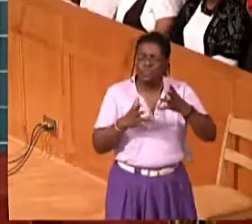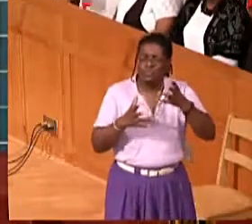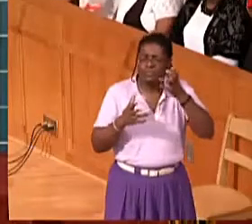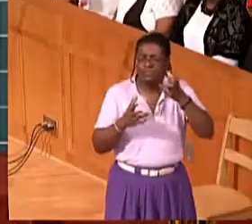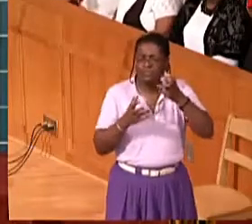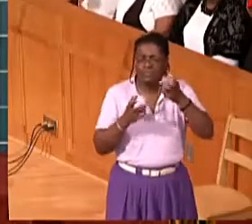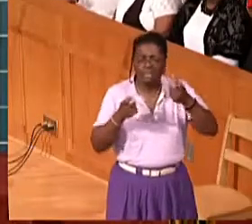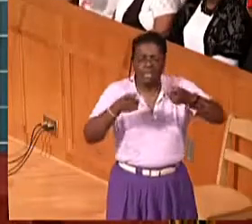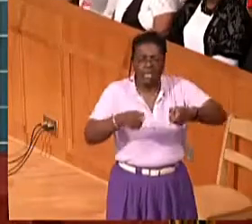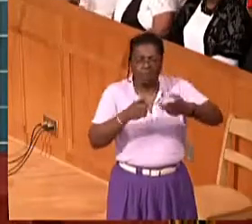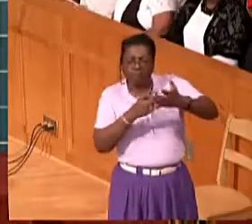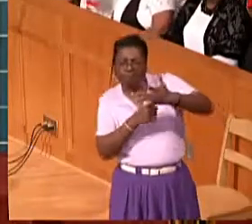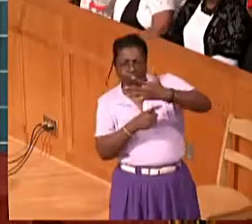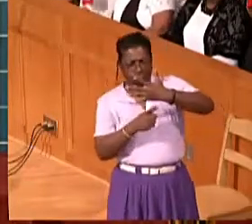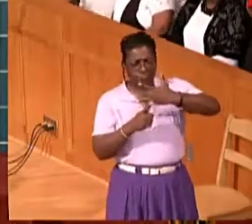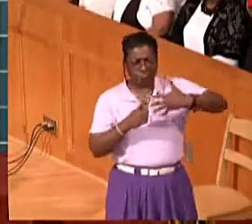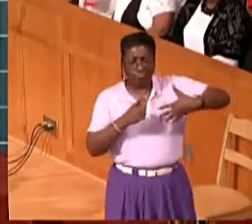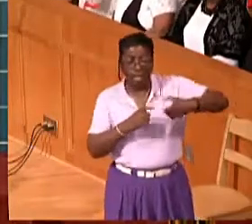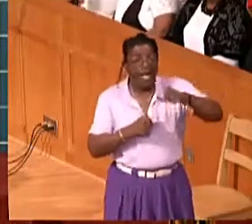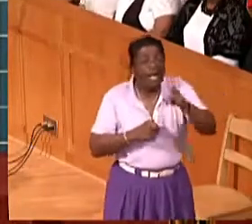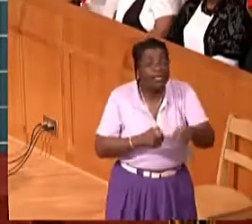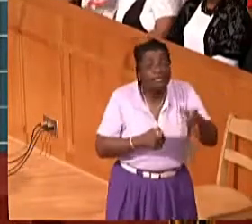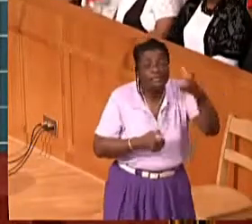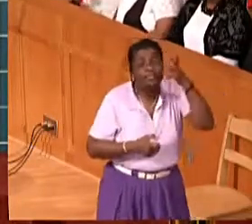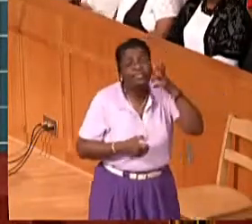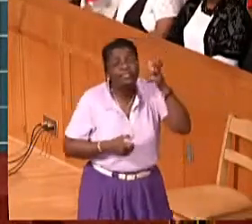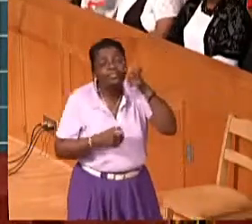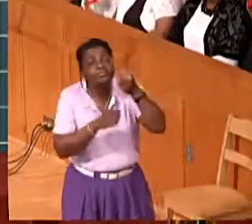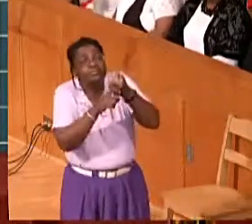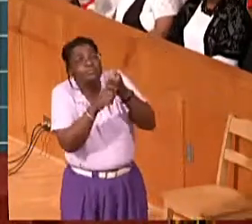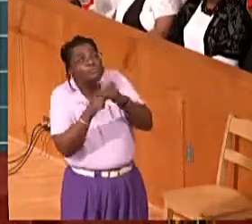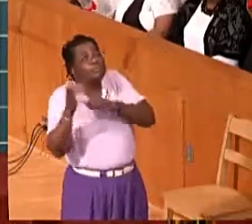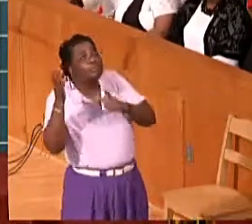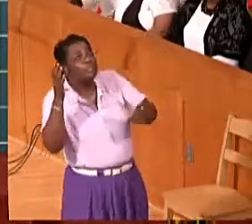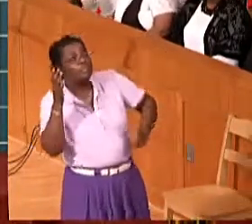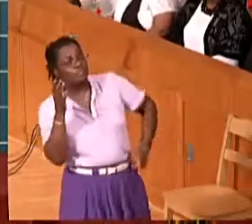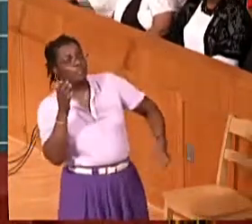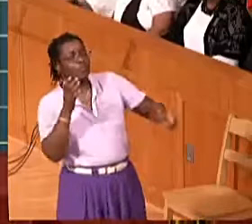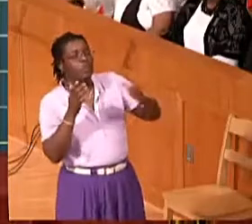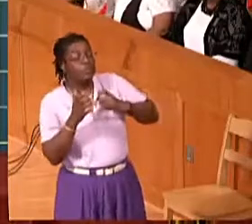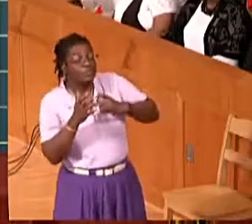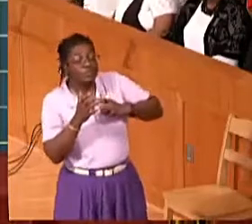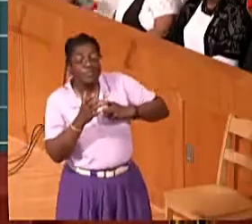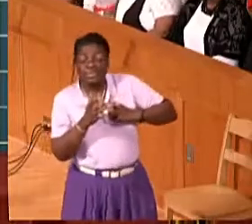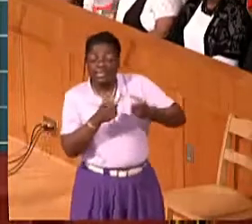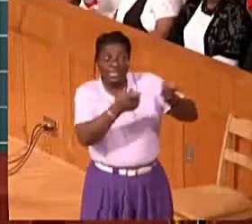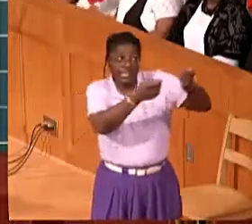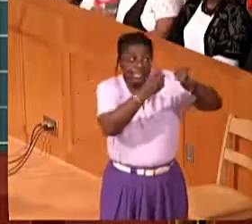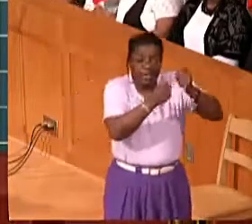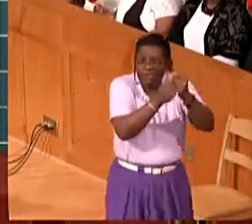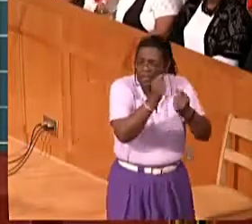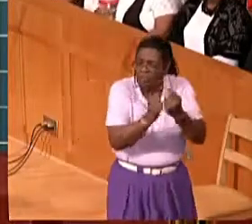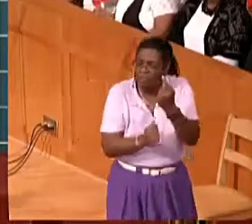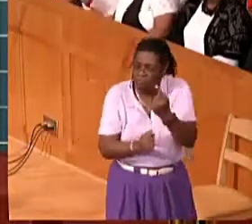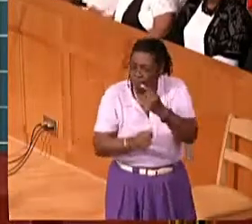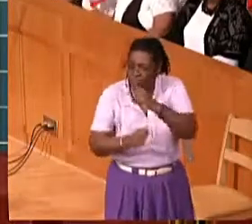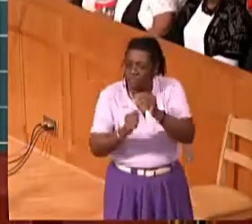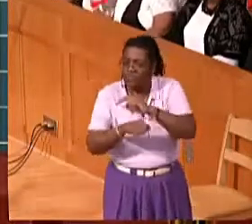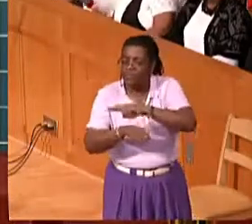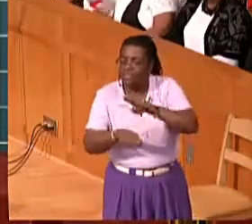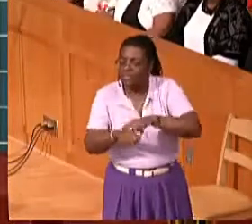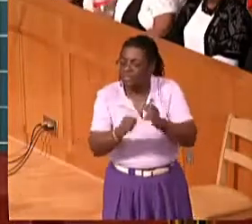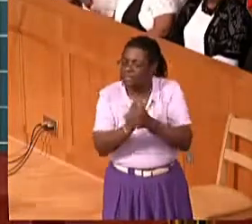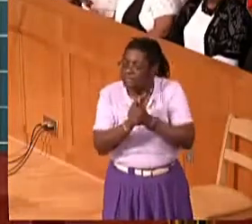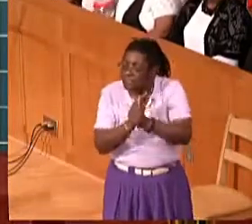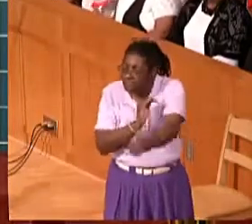I need to hear from the Lord. And so the Lord gave every one of them some talents. And what he did was, when he gave them